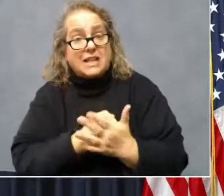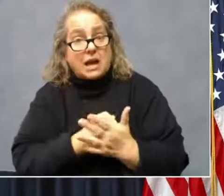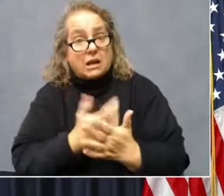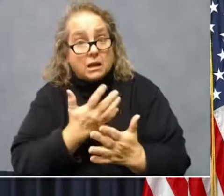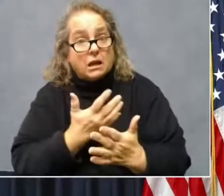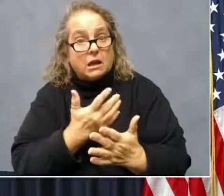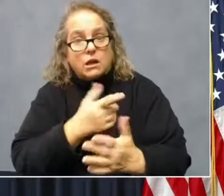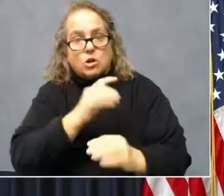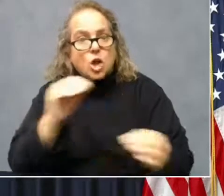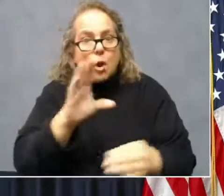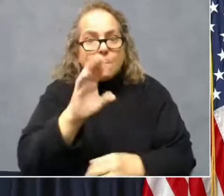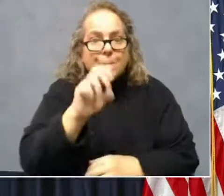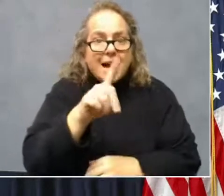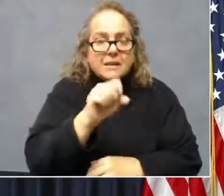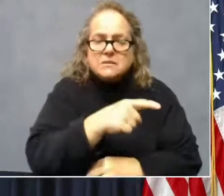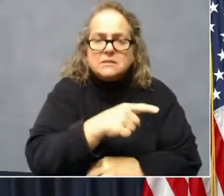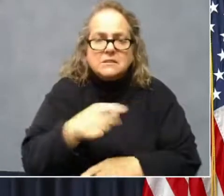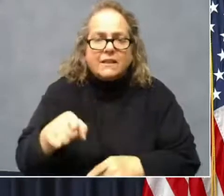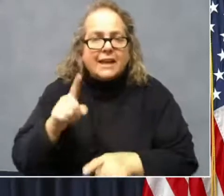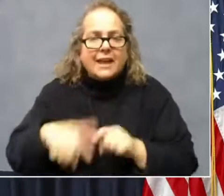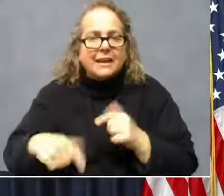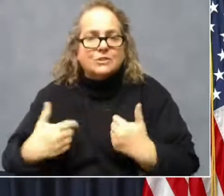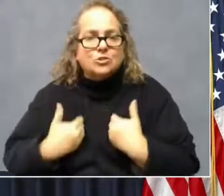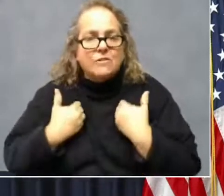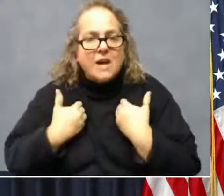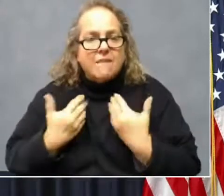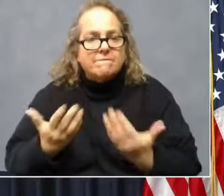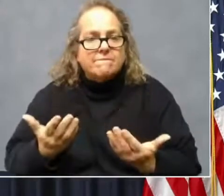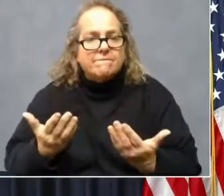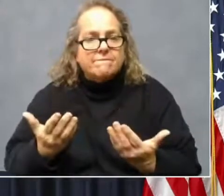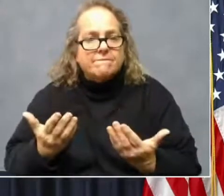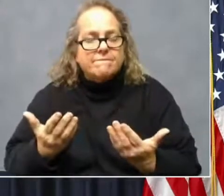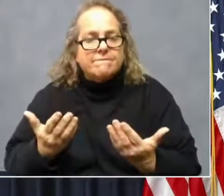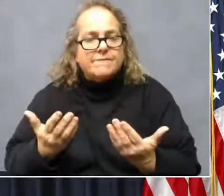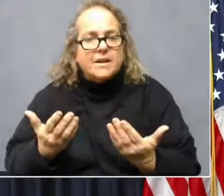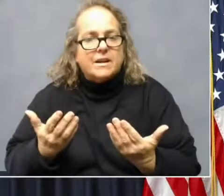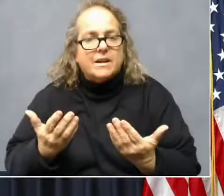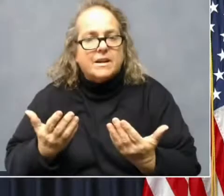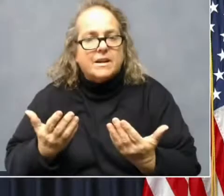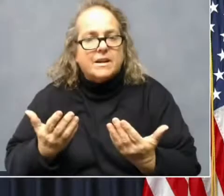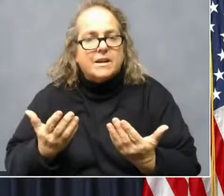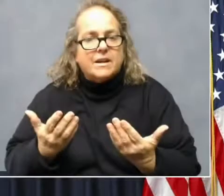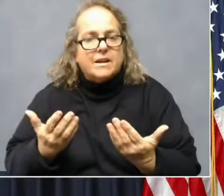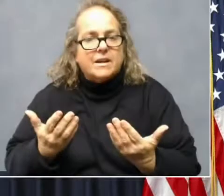surviving are less than if we have that healthcare capacity. It puts us all at risk.